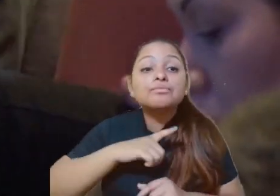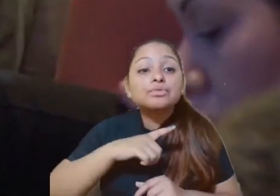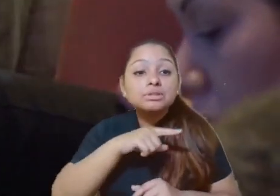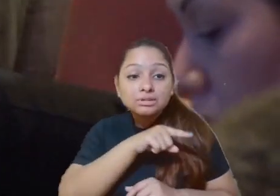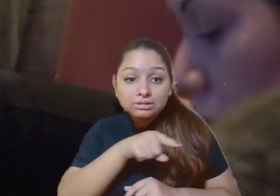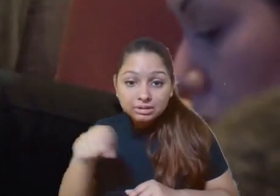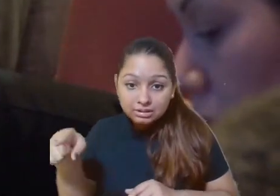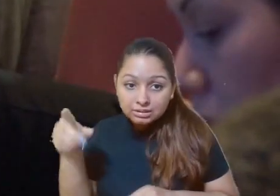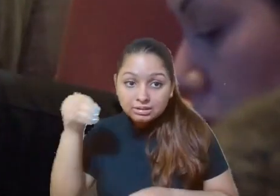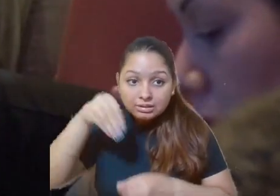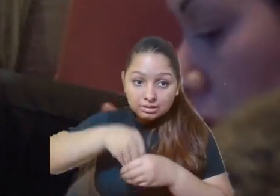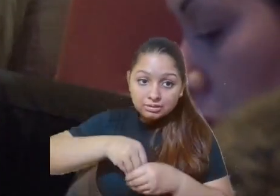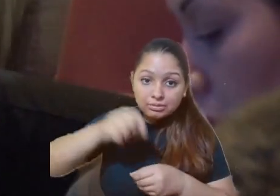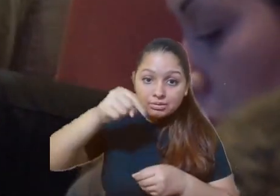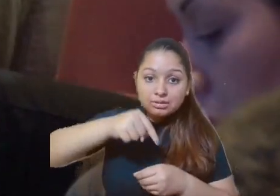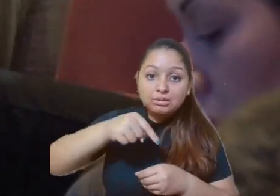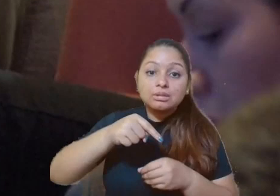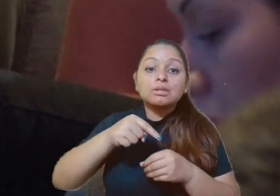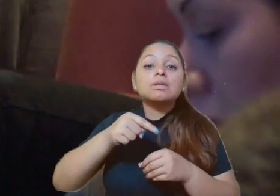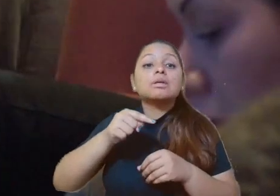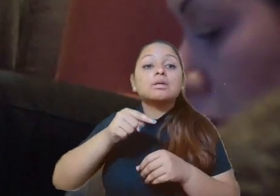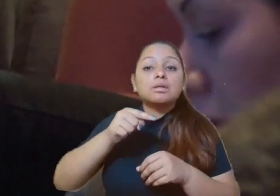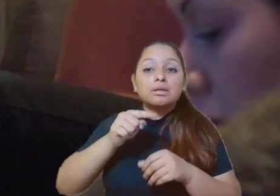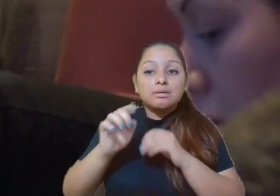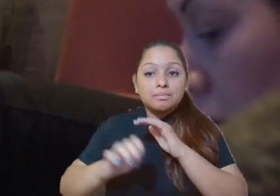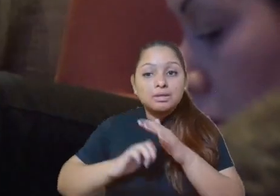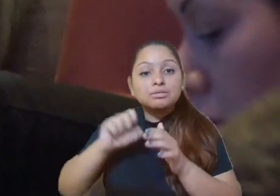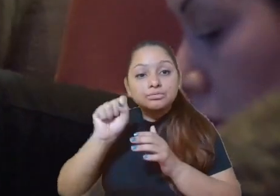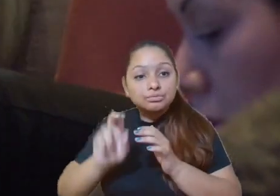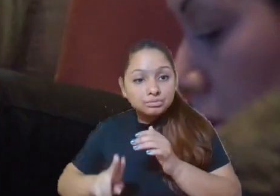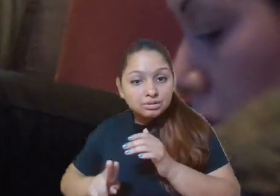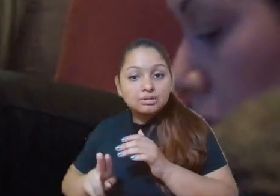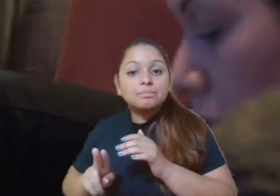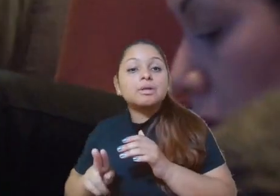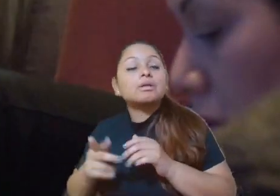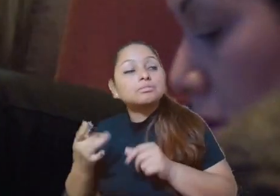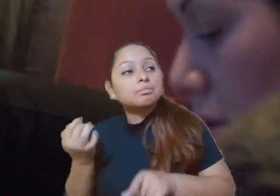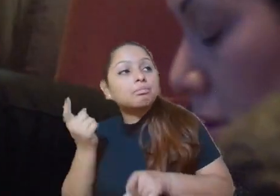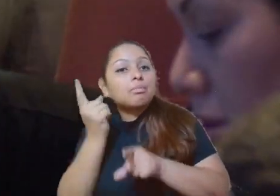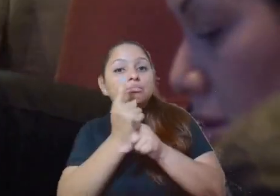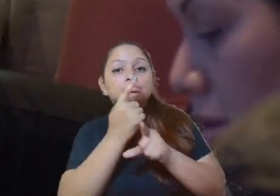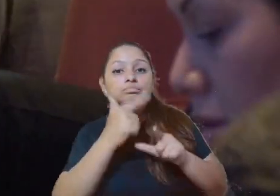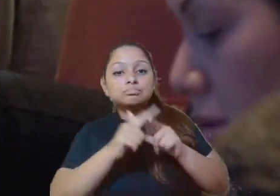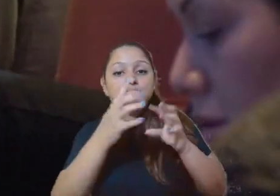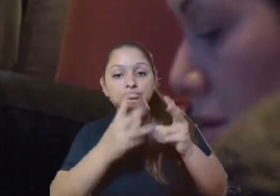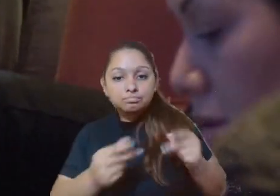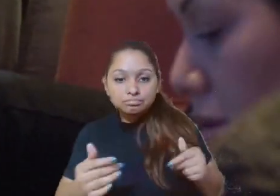inside Suzano that can work with that. We have the